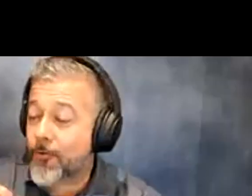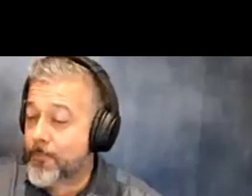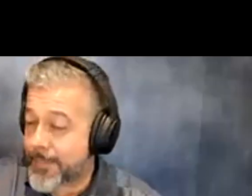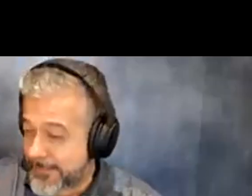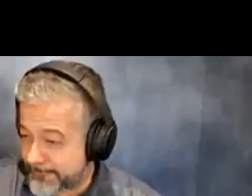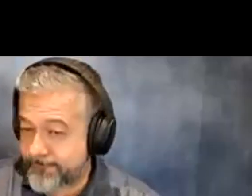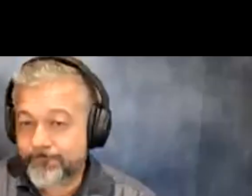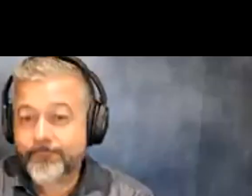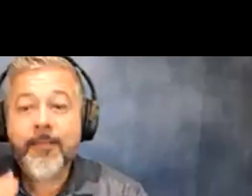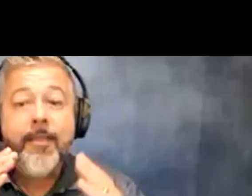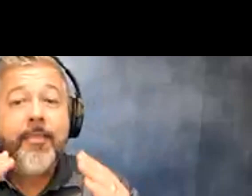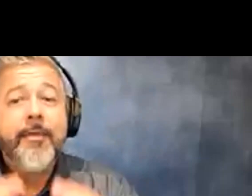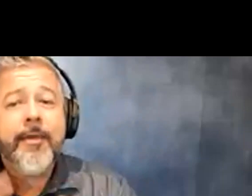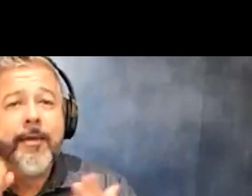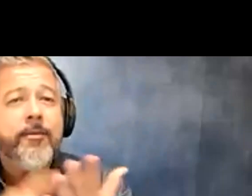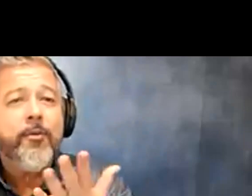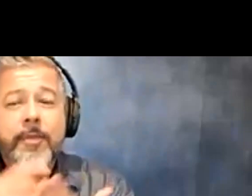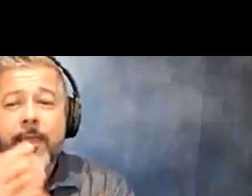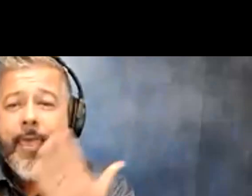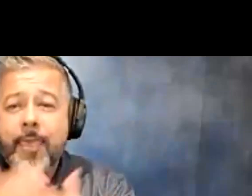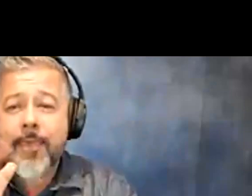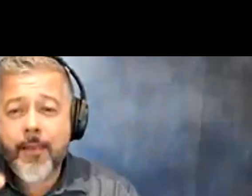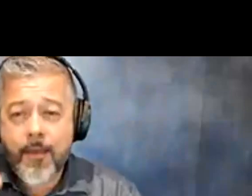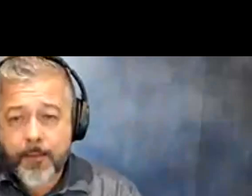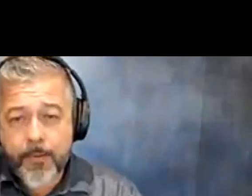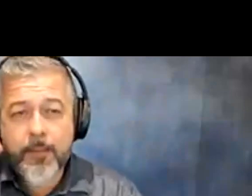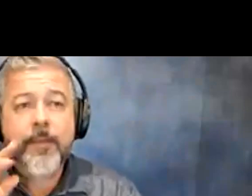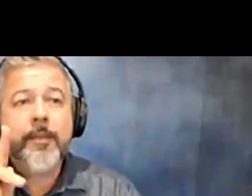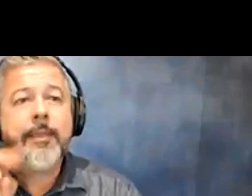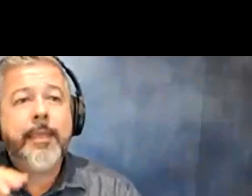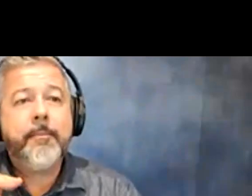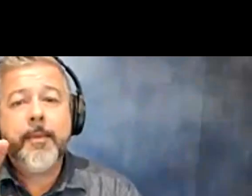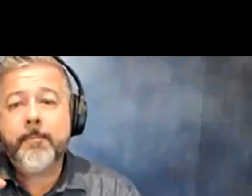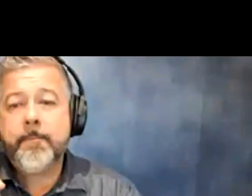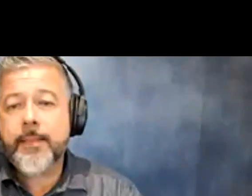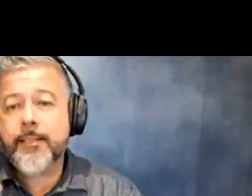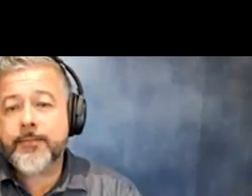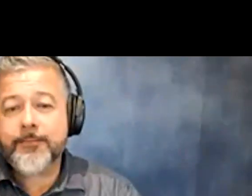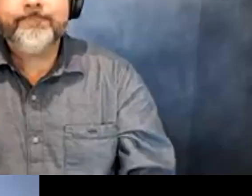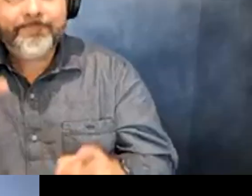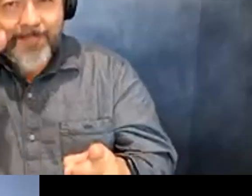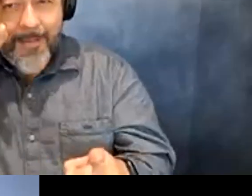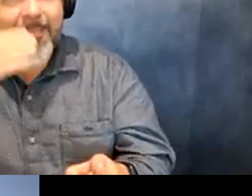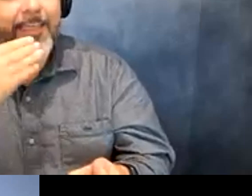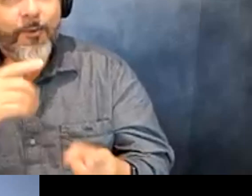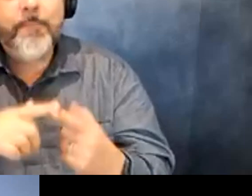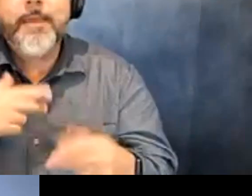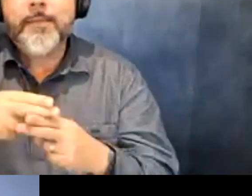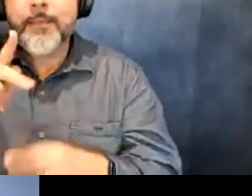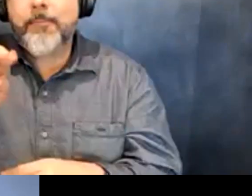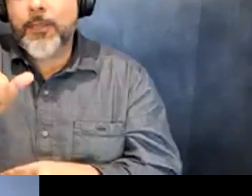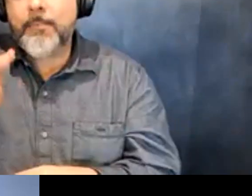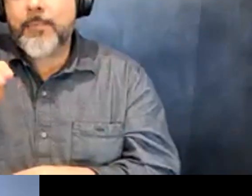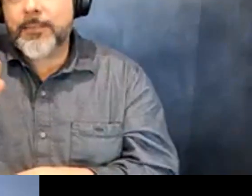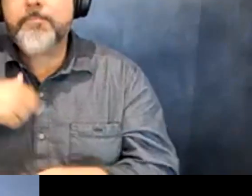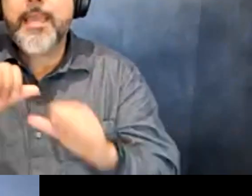The next hand up that we have is Kim Mills. Thank you, Eric. Hi, my name is Kimberly Mills. My agency is called A